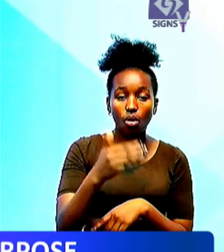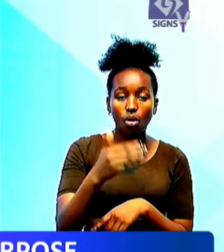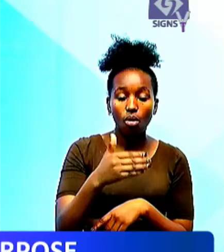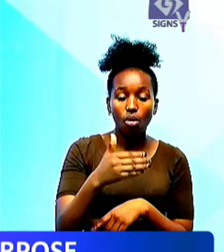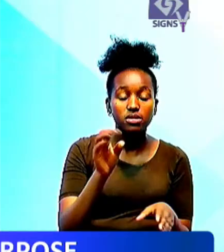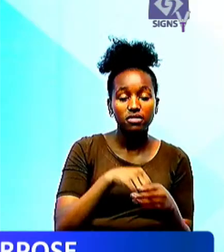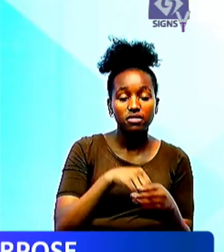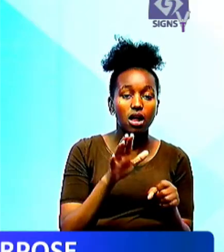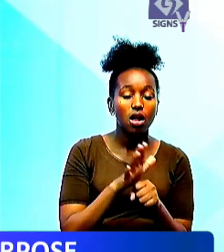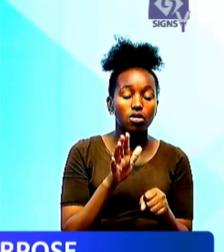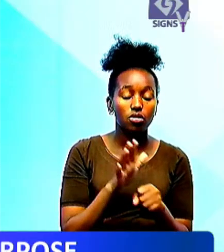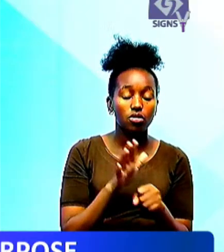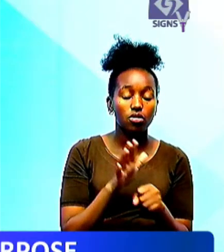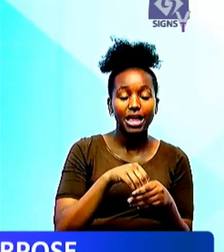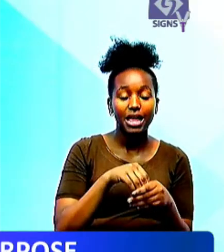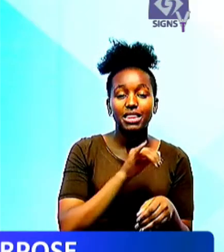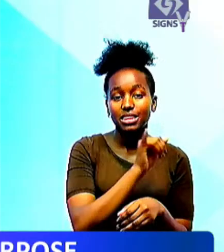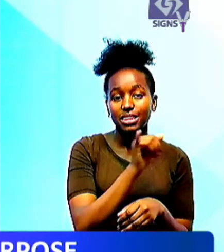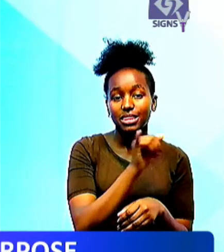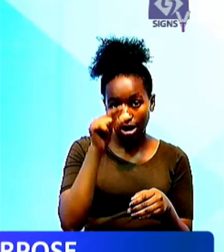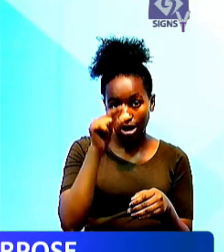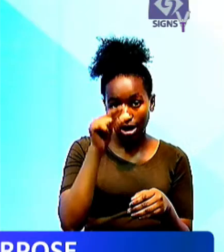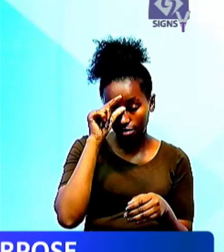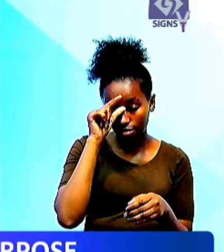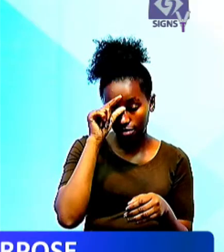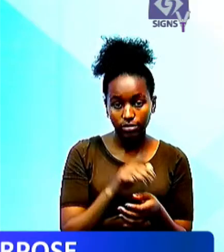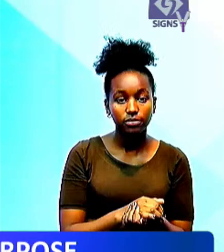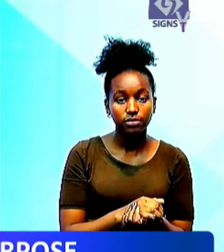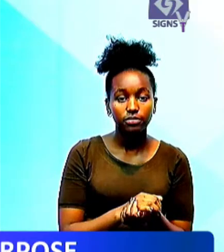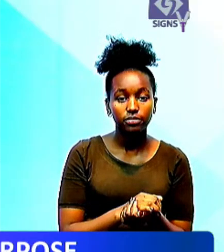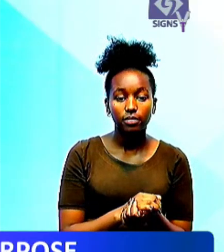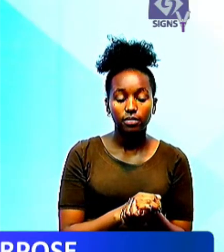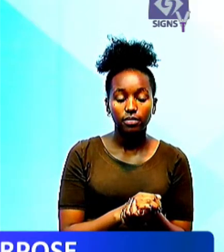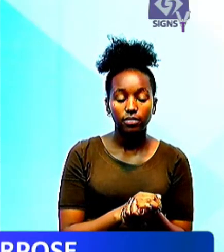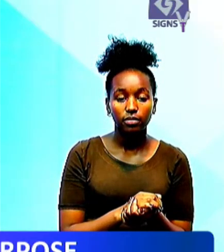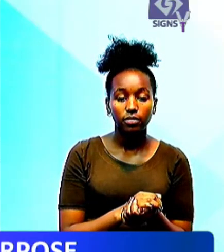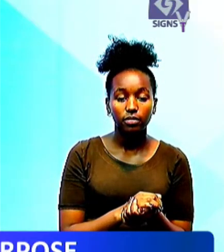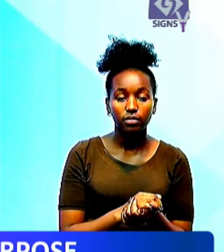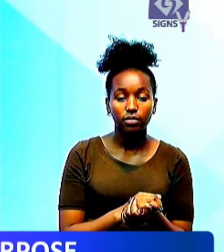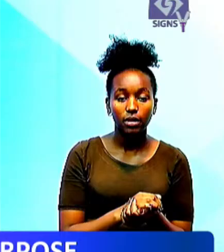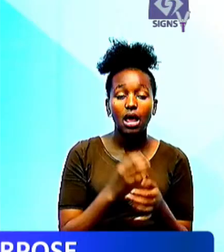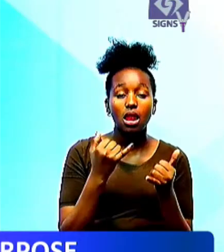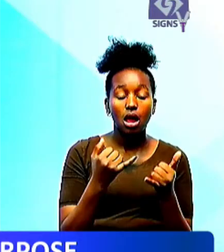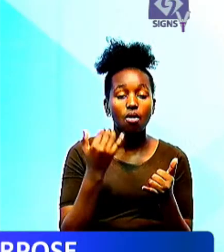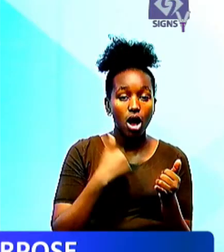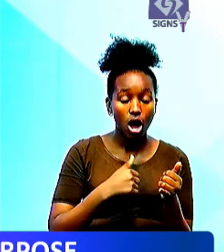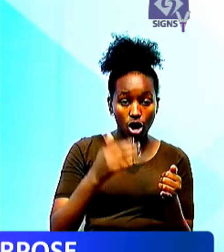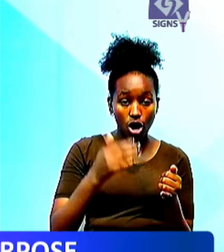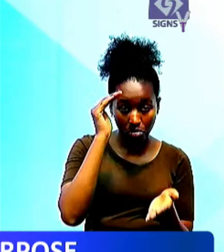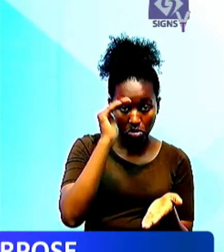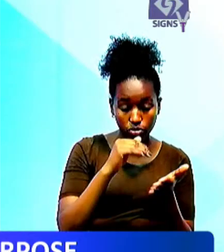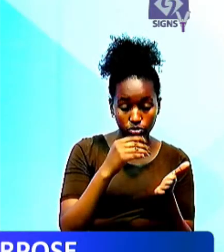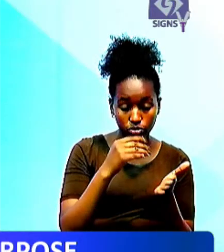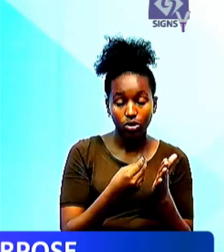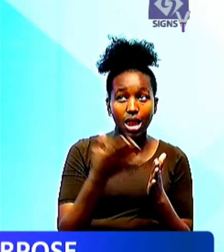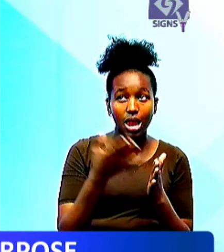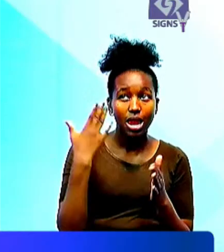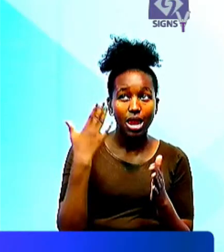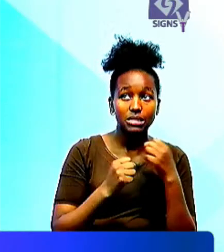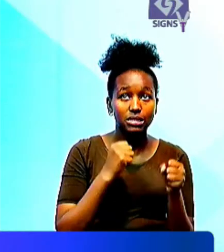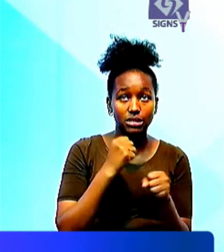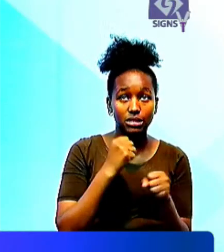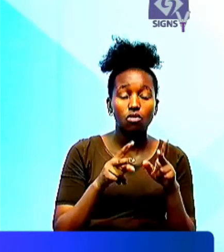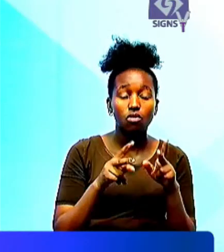get a return. Yes, those bonds, and you get a returns. Right now, the returns has come down. Last year was a good year for the investor. We